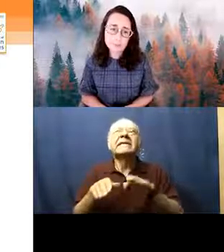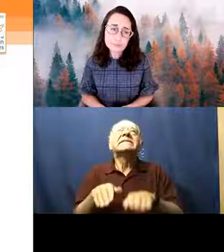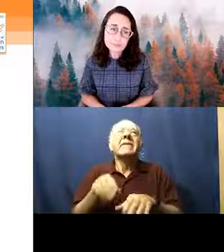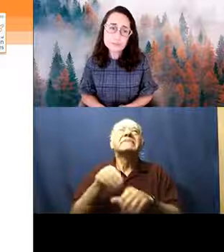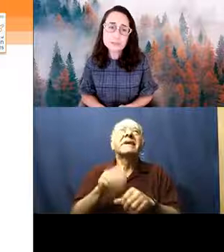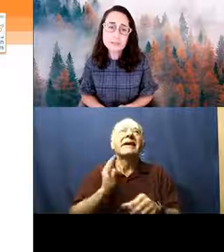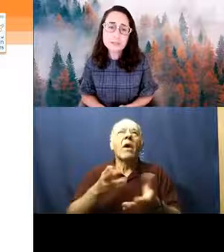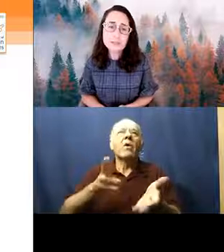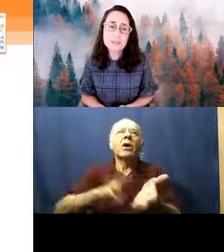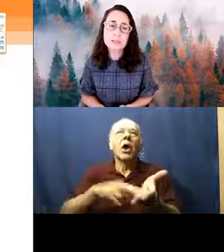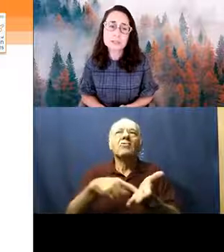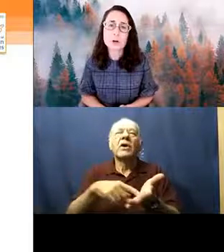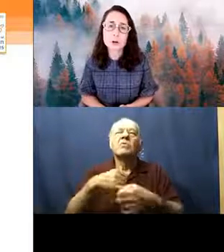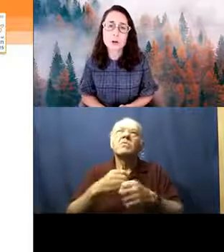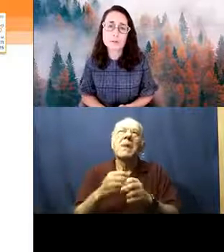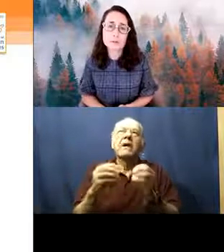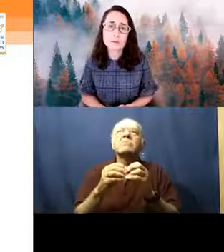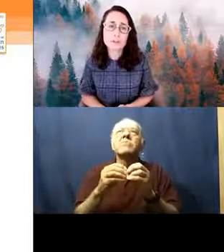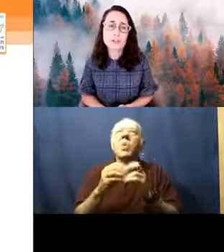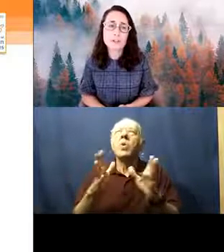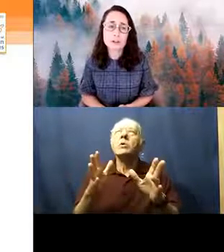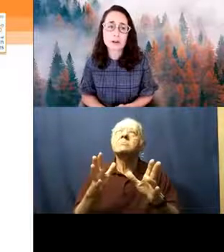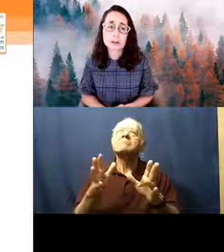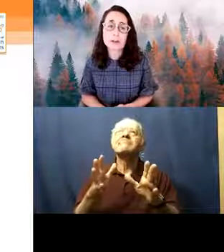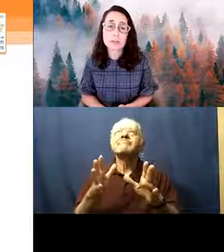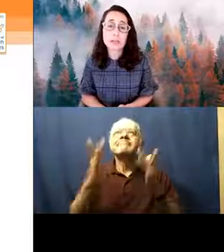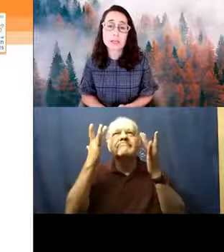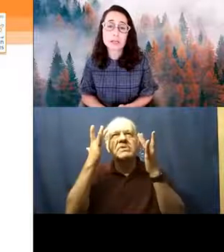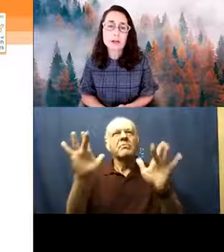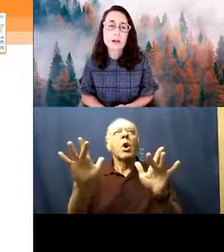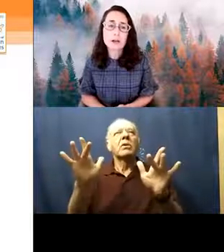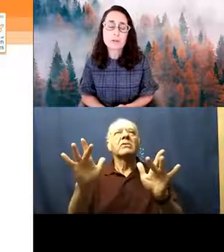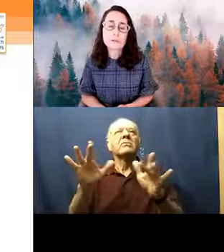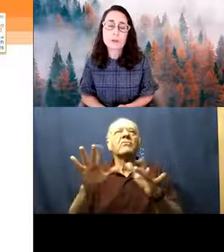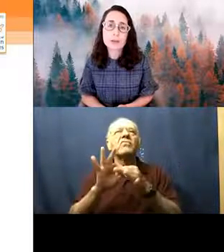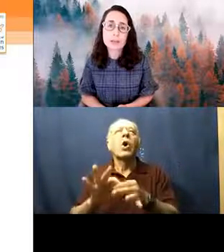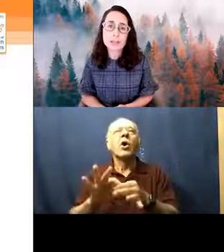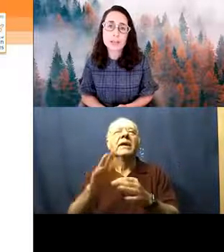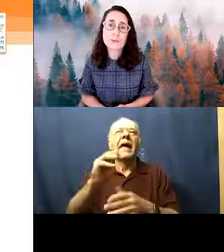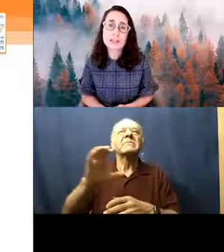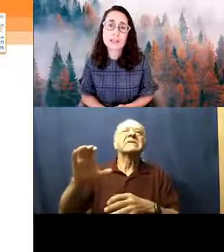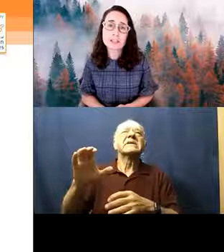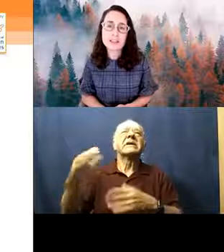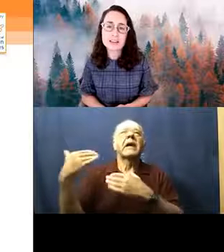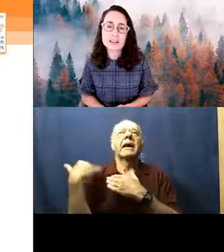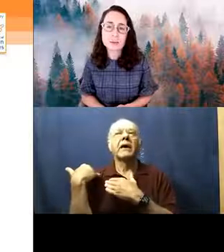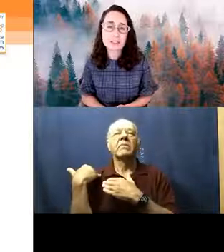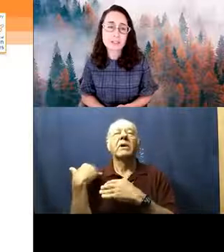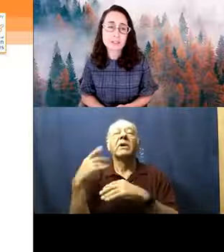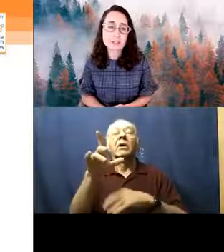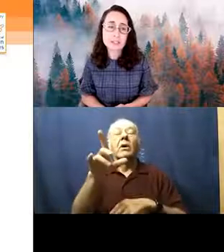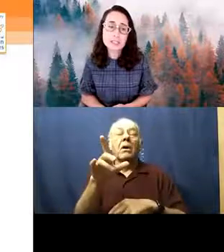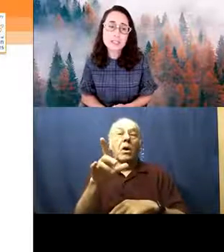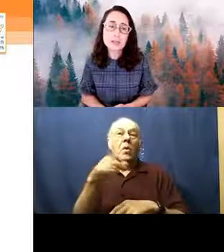contract to make it tighter and smarter around managed care accountability. For one thing, we looked at